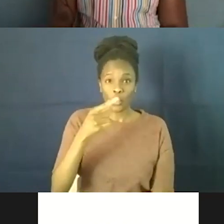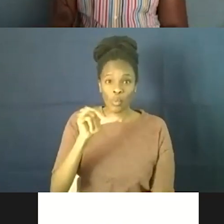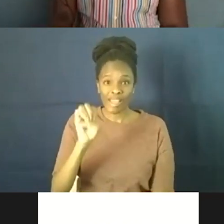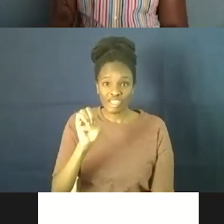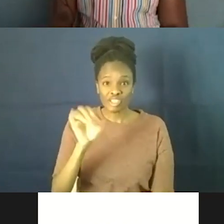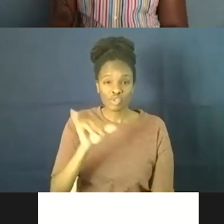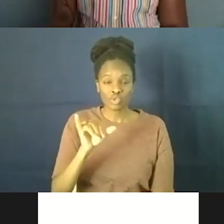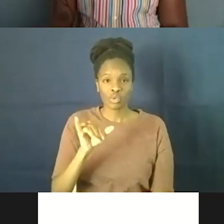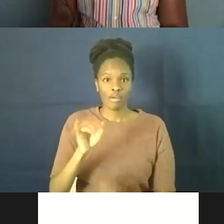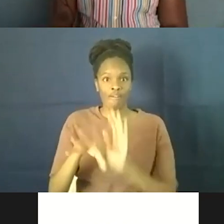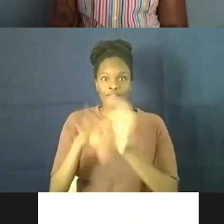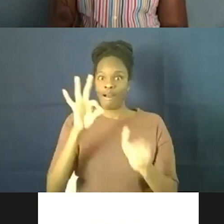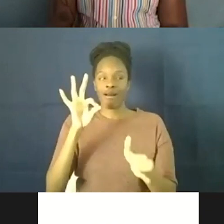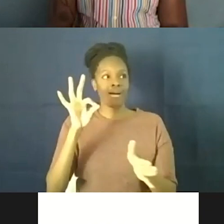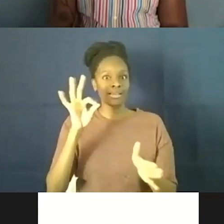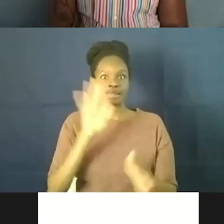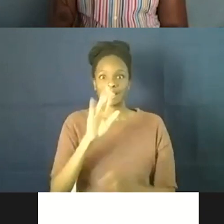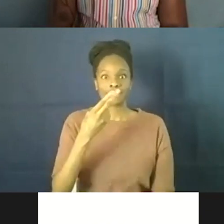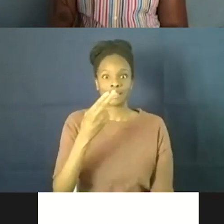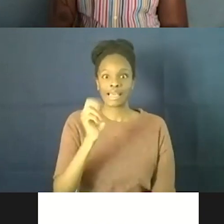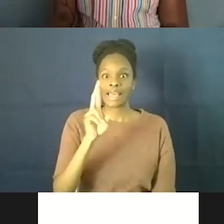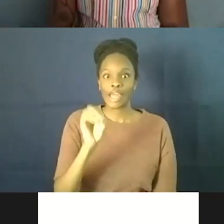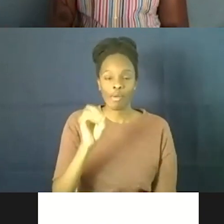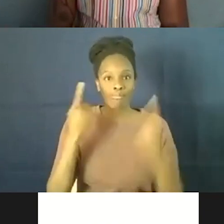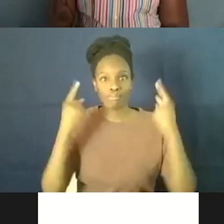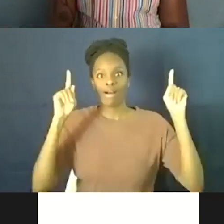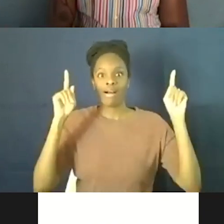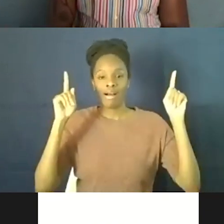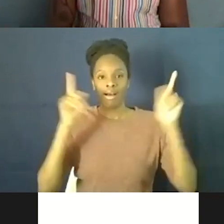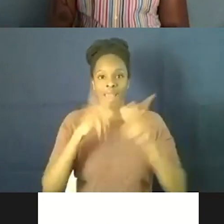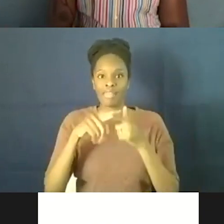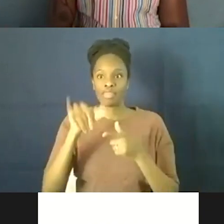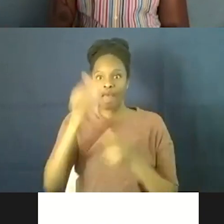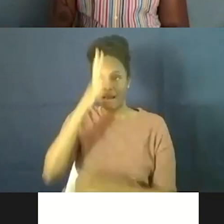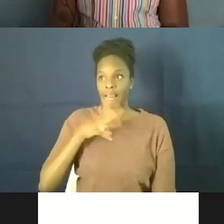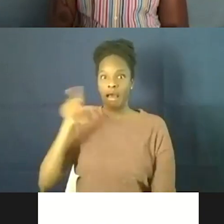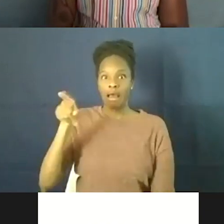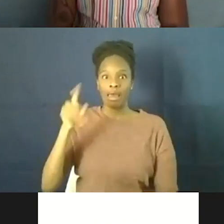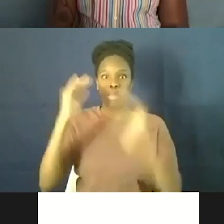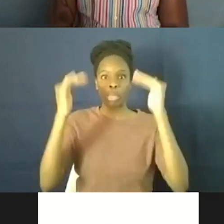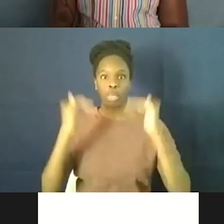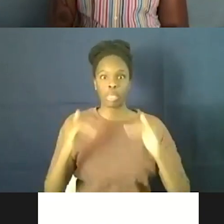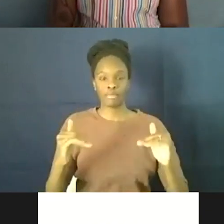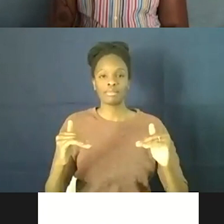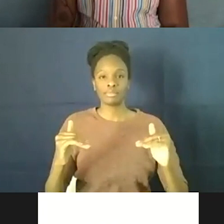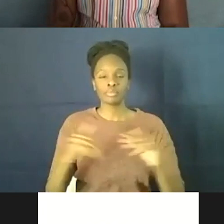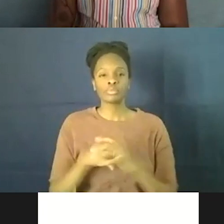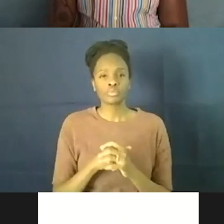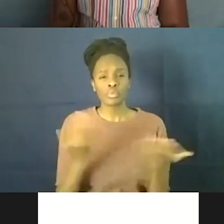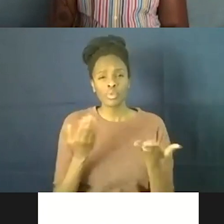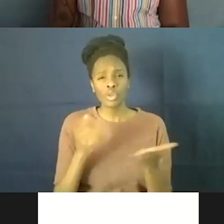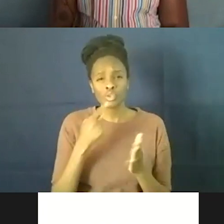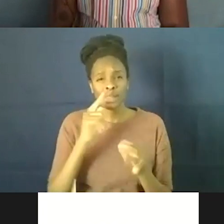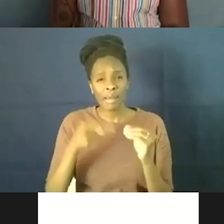finally finds his hero, and, you know, the guy is being taken down. So that was one thing. And then as far as, like, what you said about,